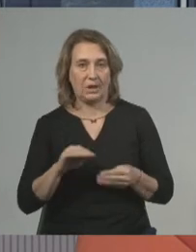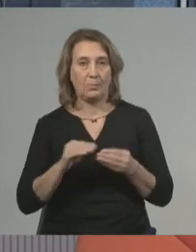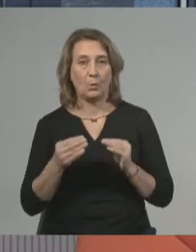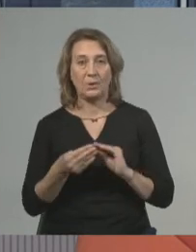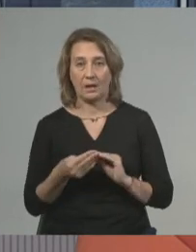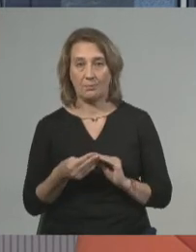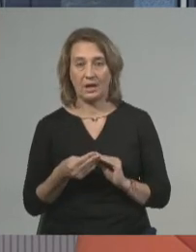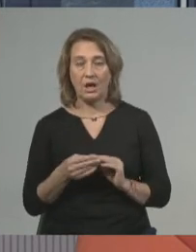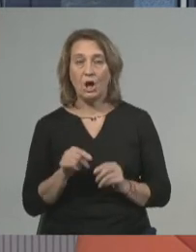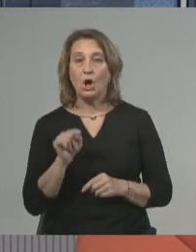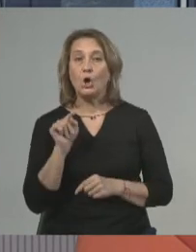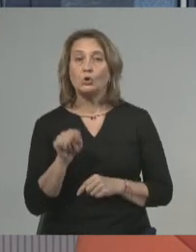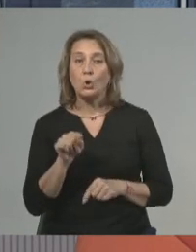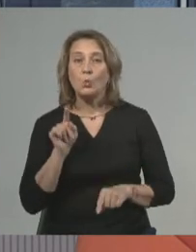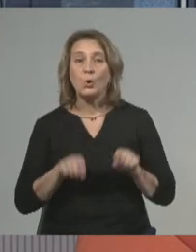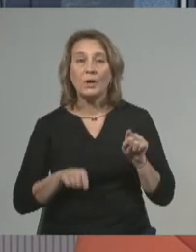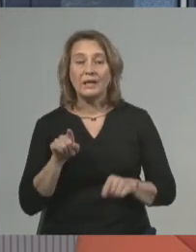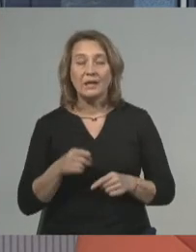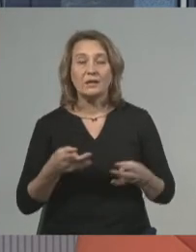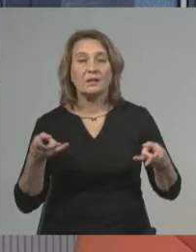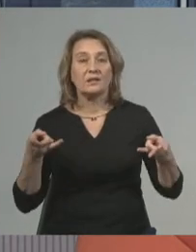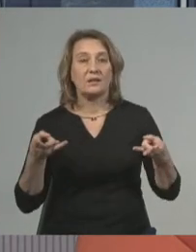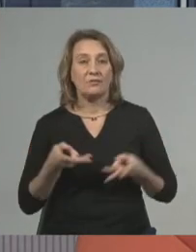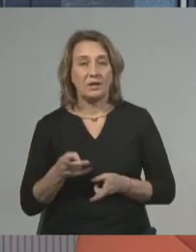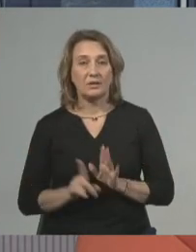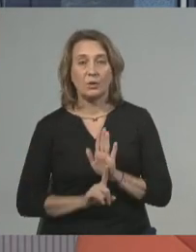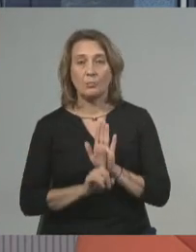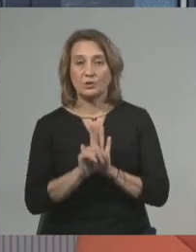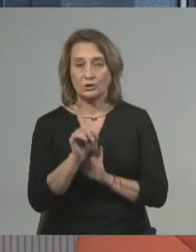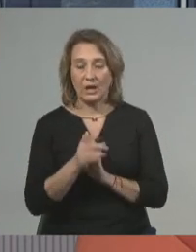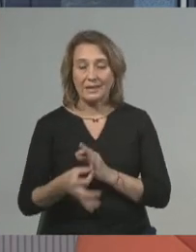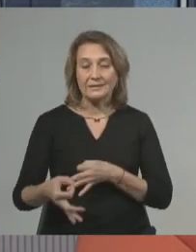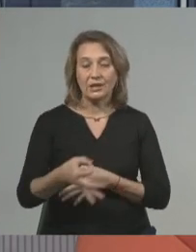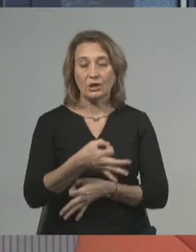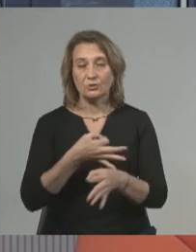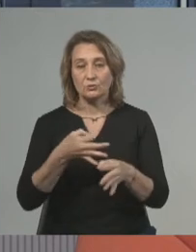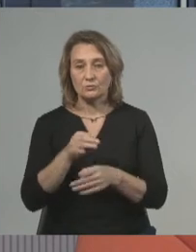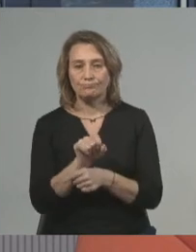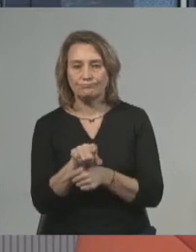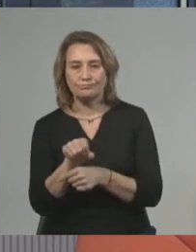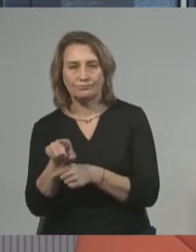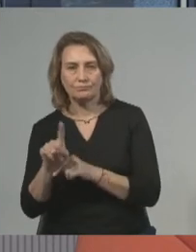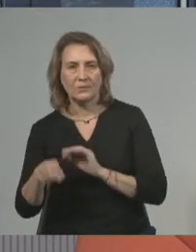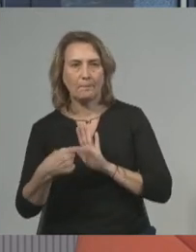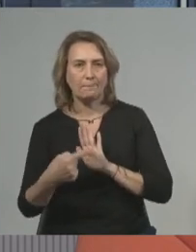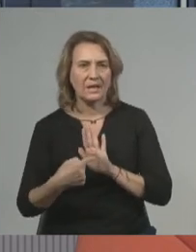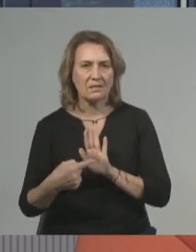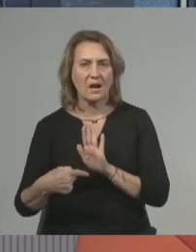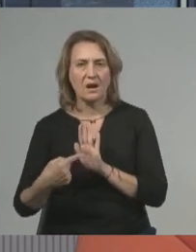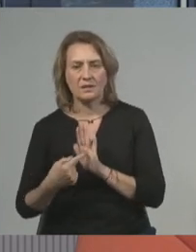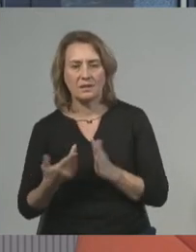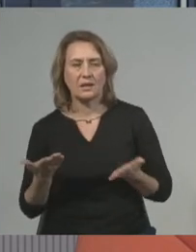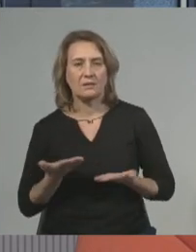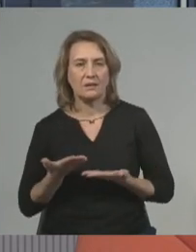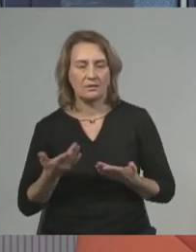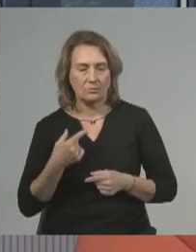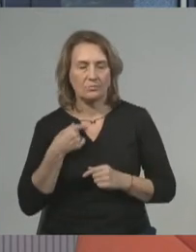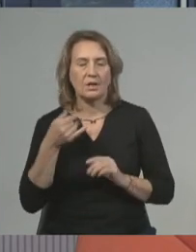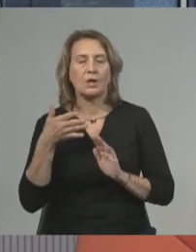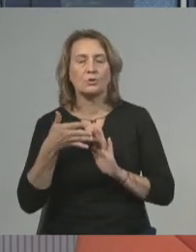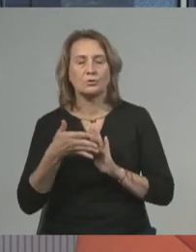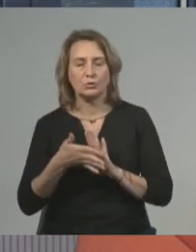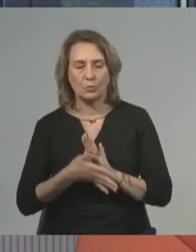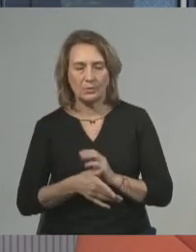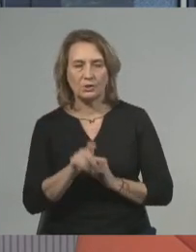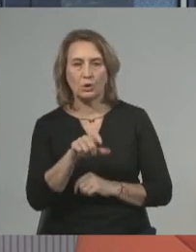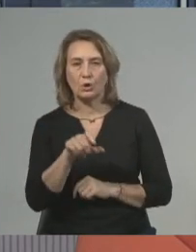provoke to ask some of the questions that i know some people don't want not only are they not interested in the answers they're not